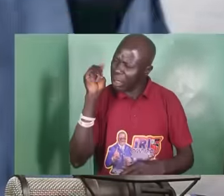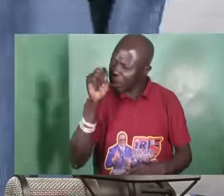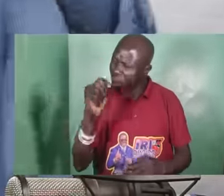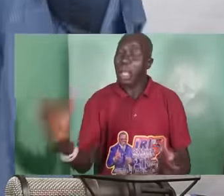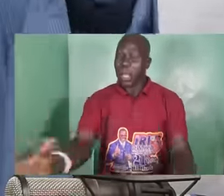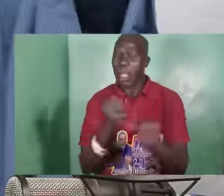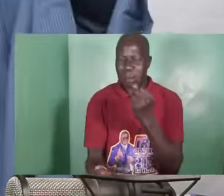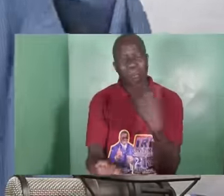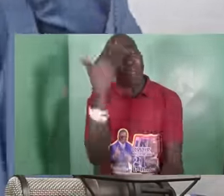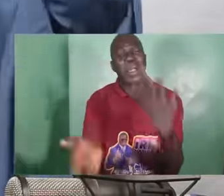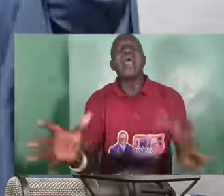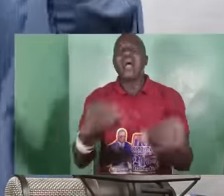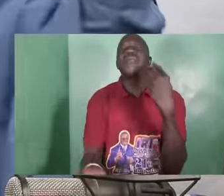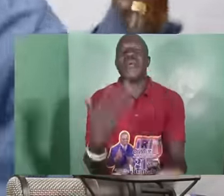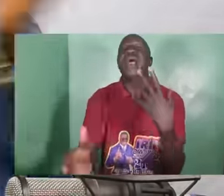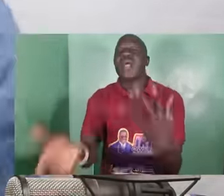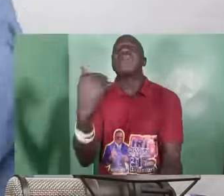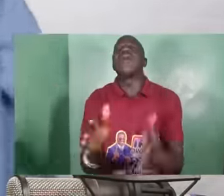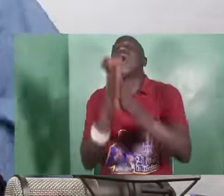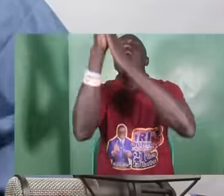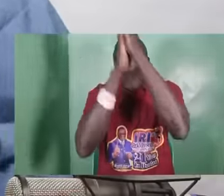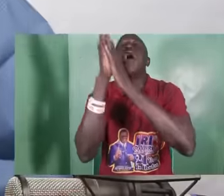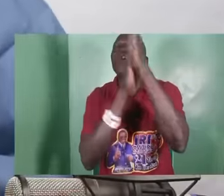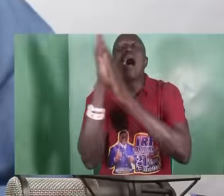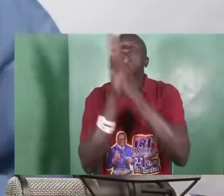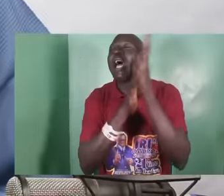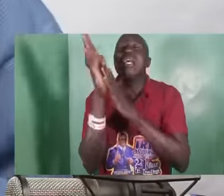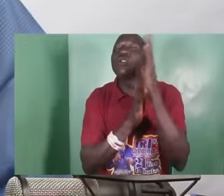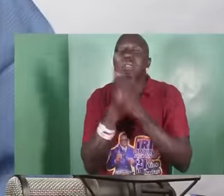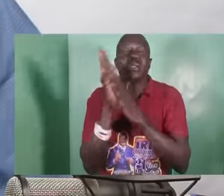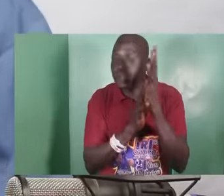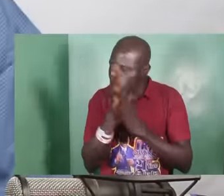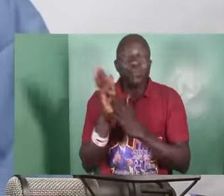Oh, yeah, winner. Cat fire. Winner. Cat fire. Oh, yeah. Wow. Oh, God.